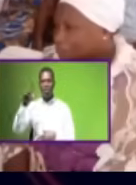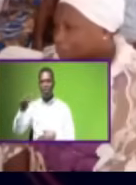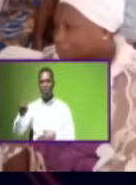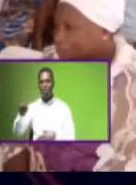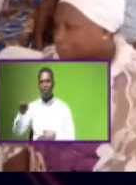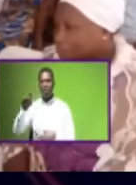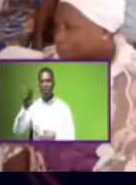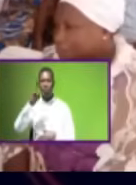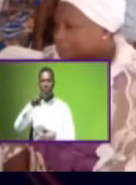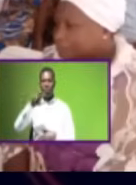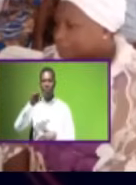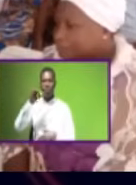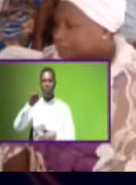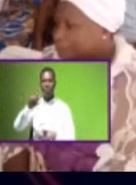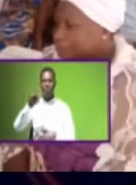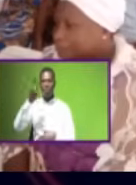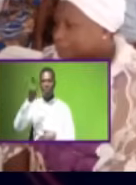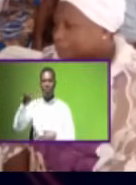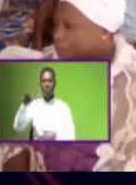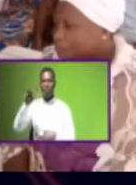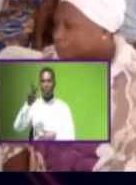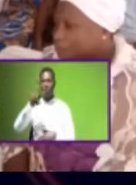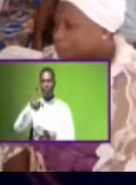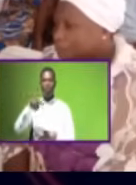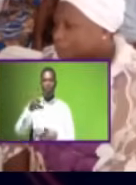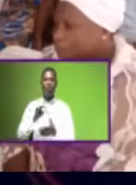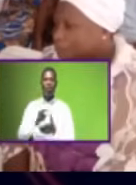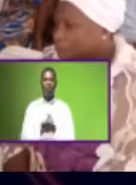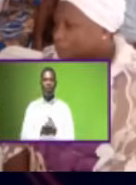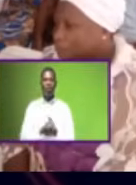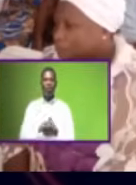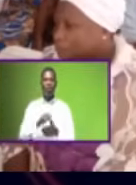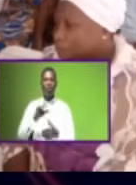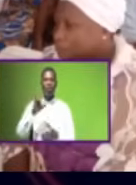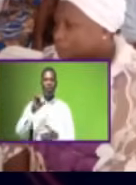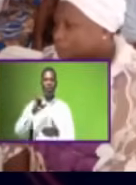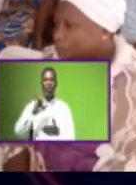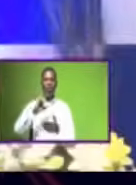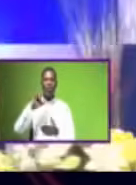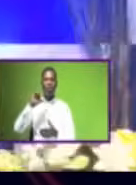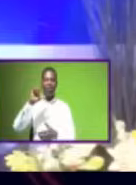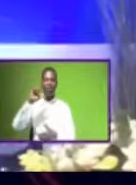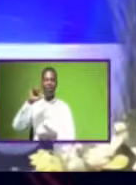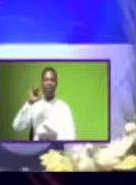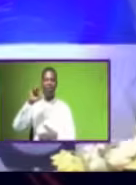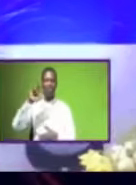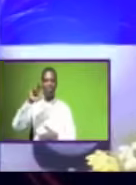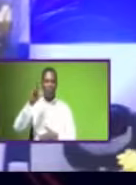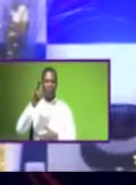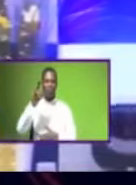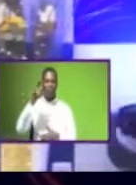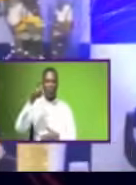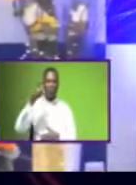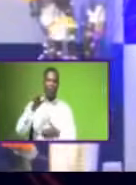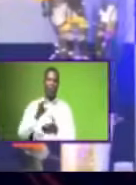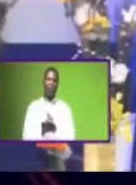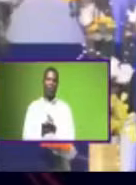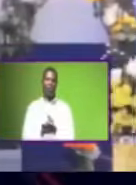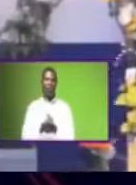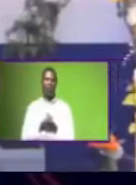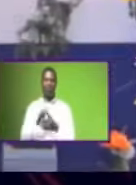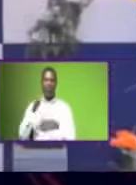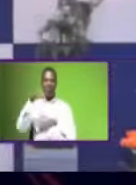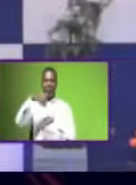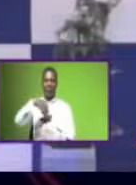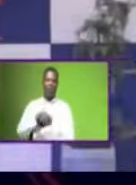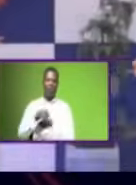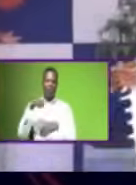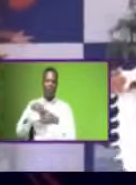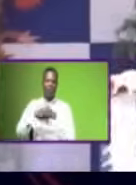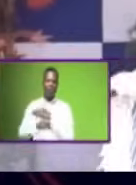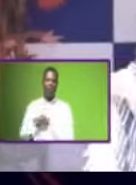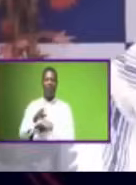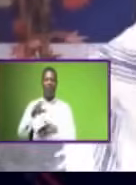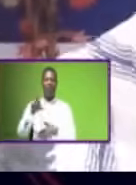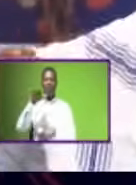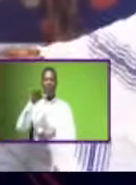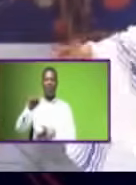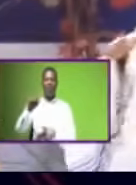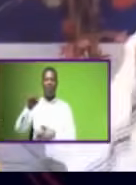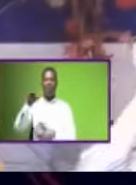2022, 31st night. So you appreciate that 2022, 31st watch night. Now you see 2023 mono. And when we entered